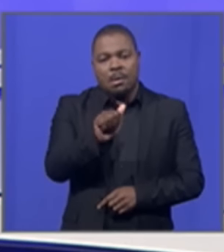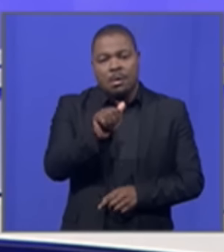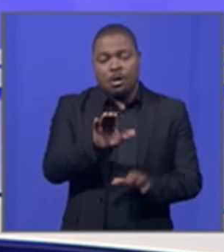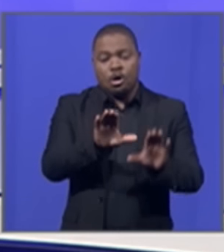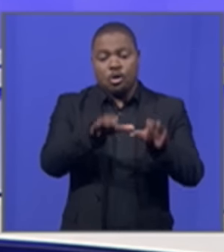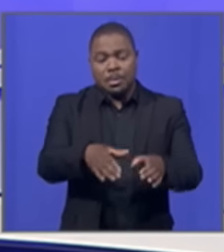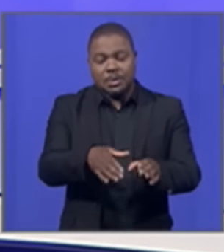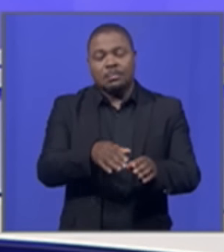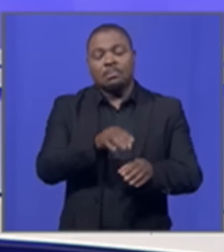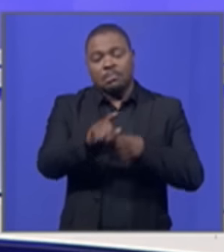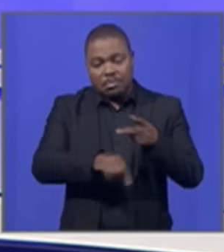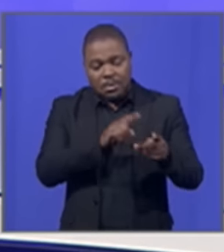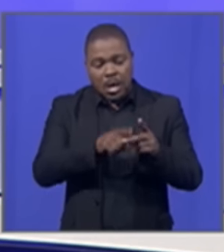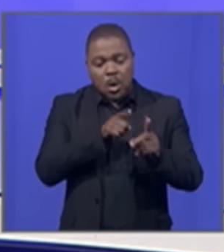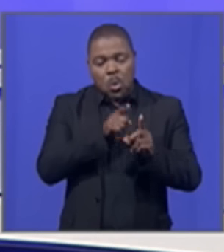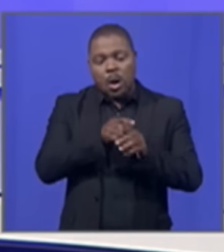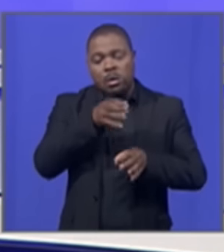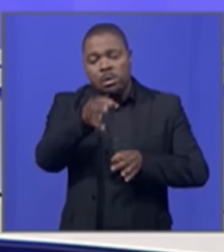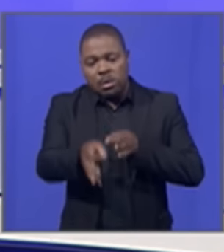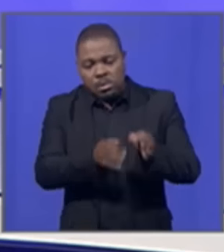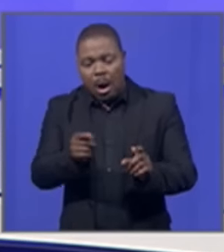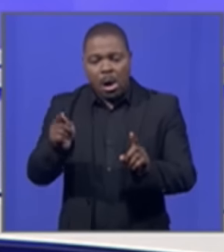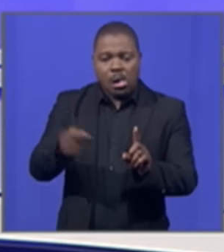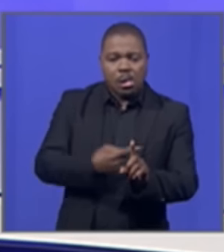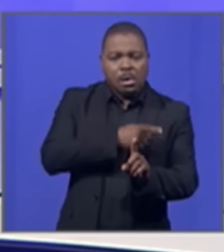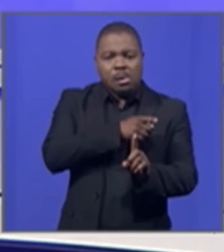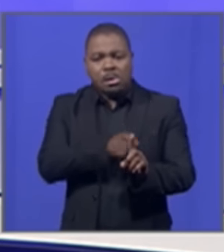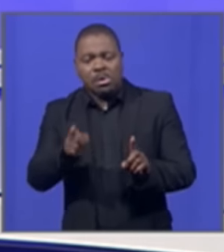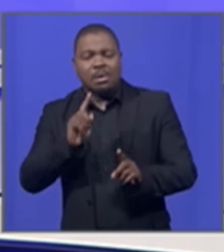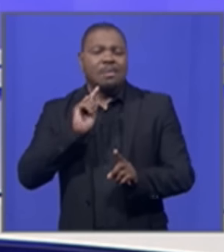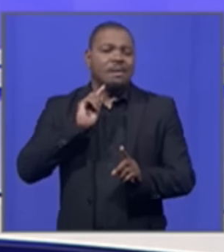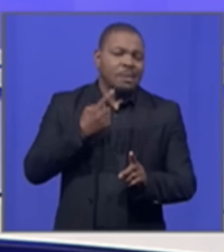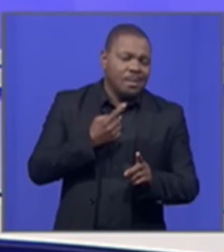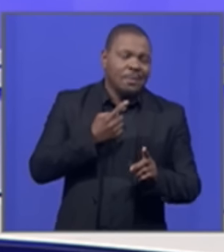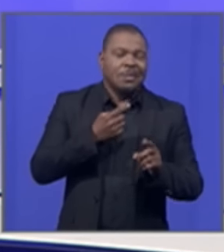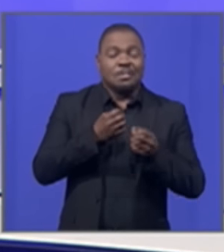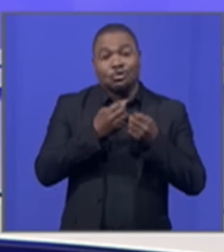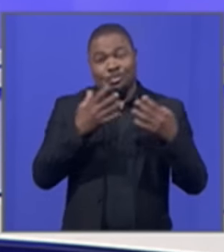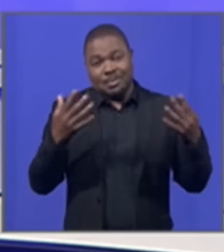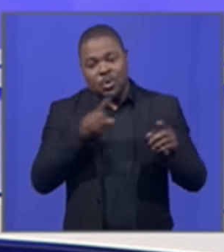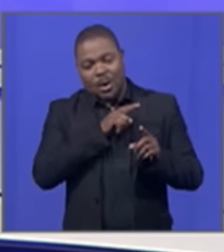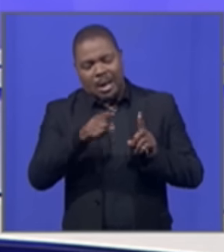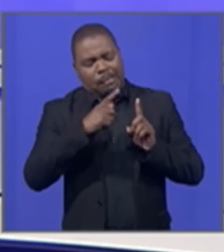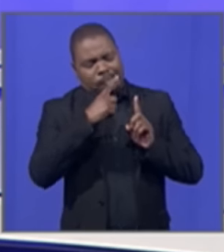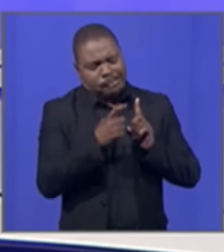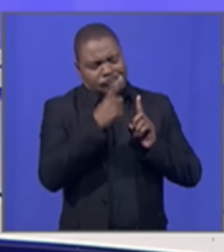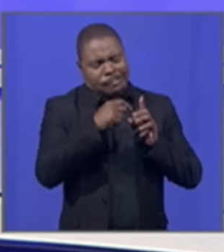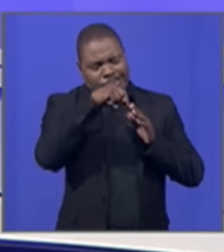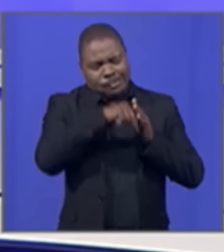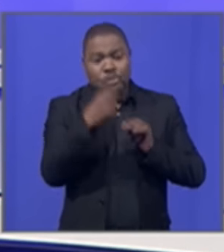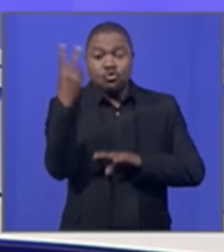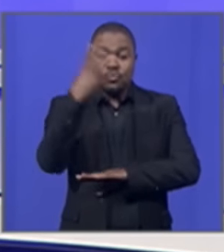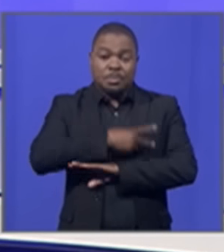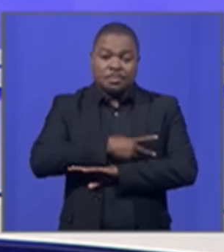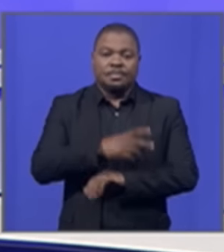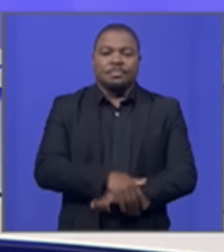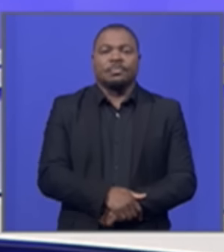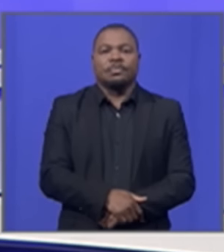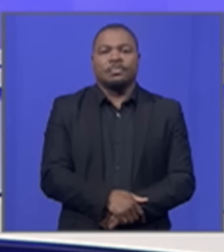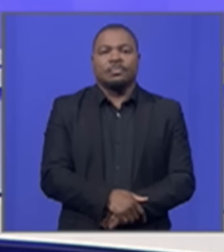o iphahlile ka lefego makga a mmalwa le go di ragela pele le morago nakong ya ge a gadikwa ka dipotšišo tekano ya matšatši a